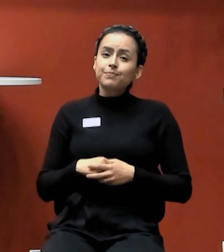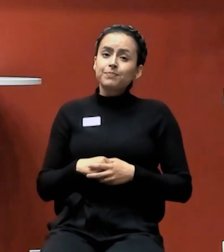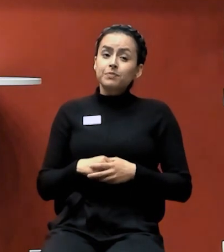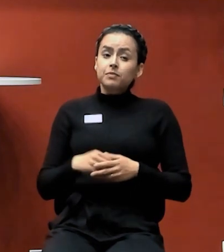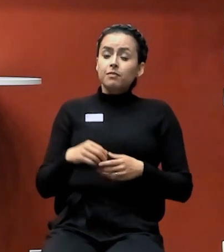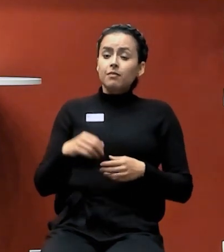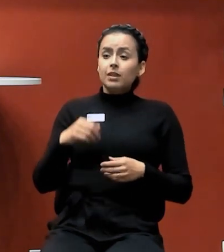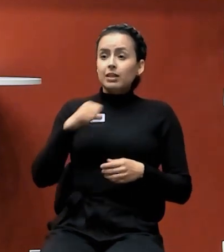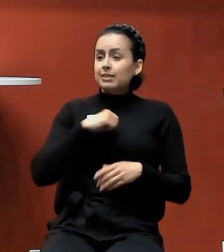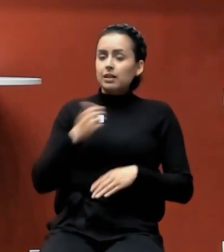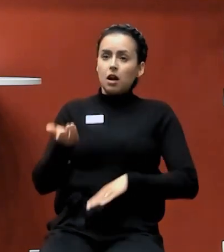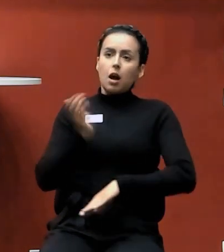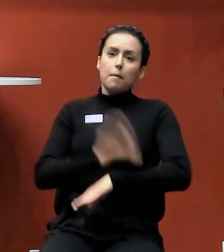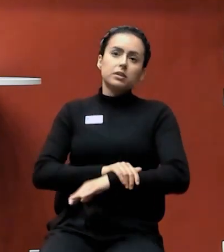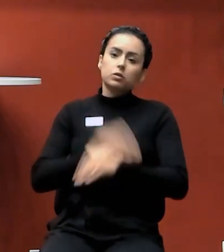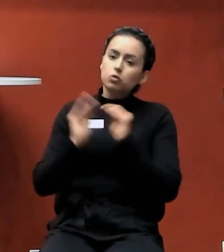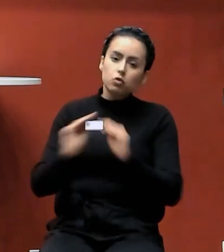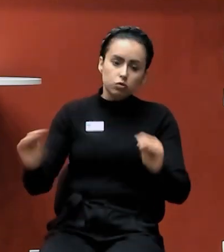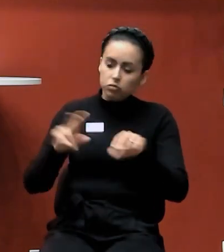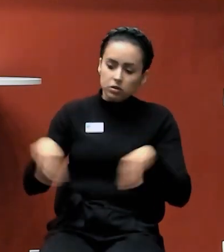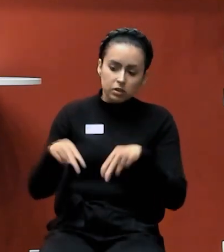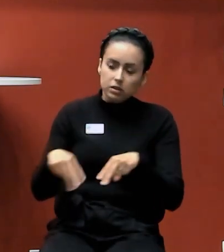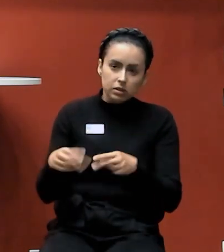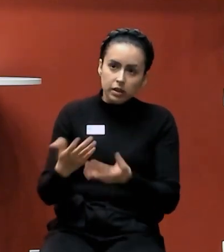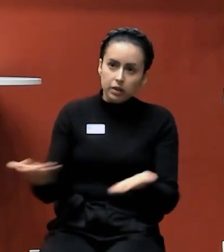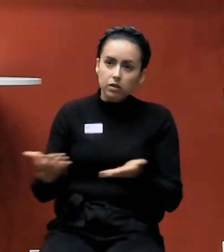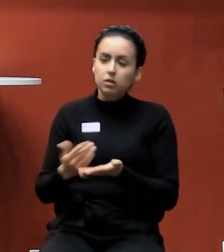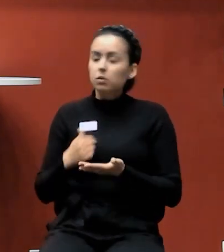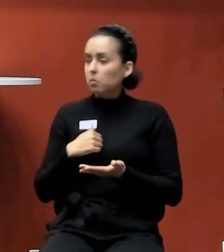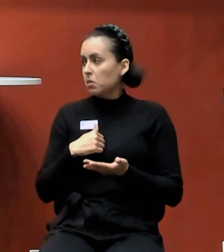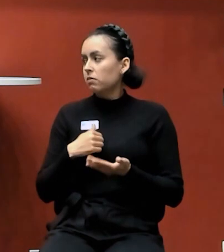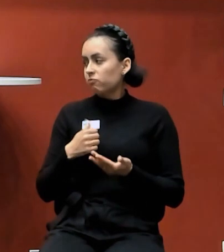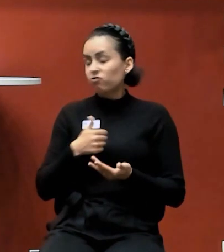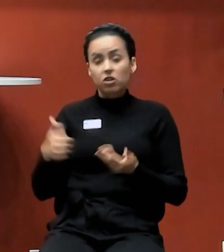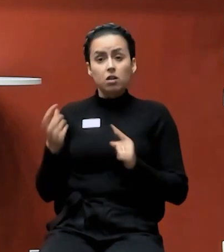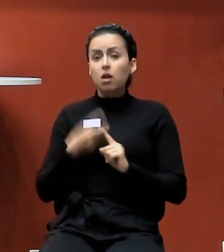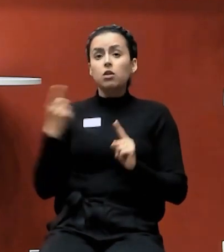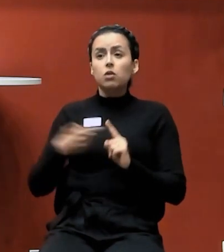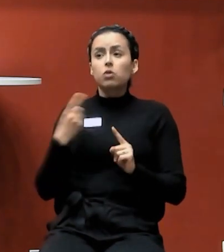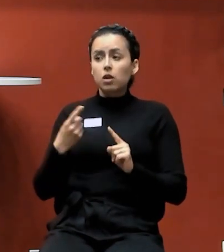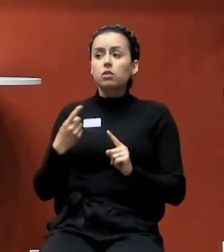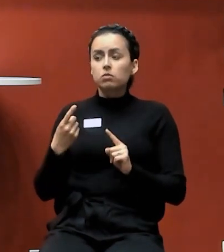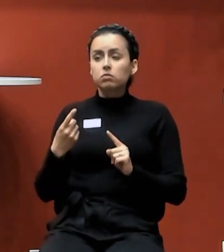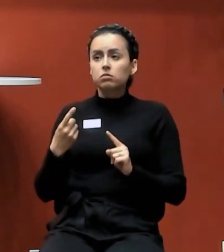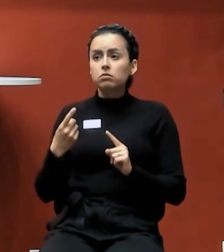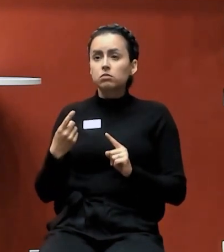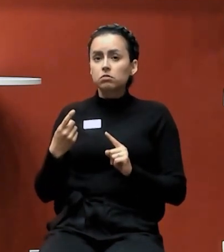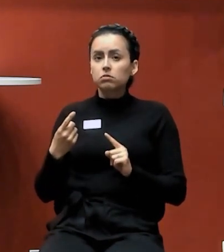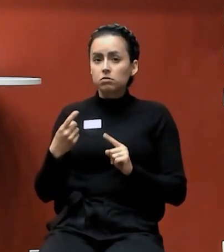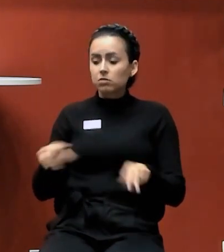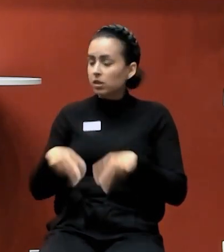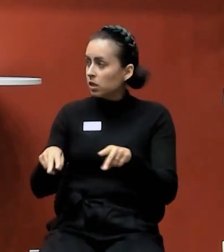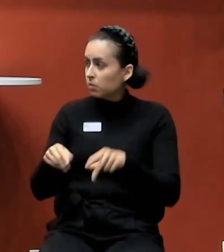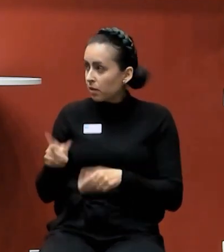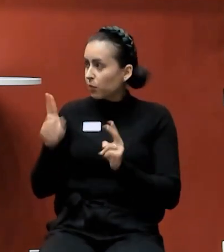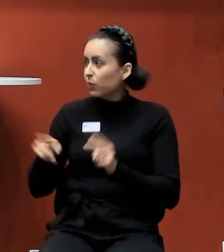I don't have professional training in dance. I just started dancing when I was 23, and I did a lot of workshops. And Adam Benjamin's